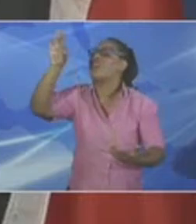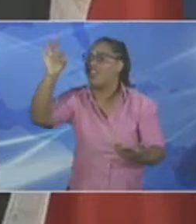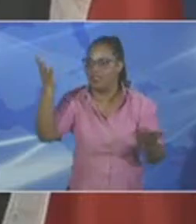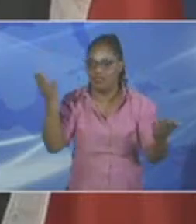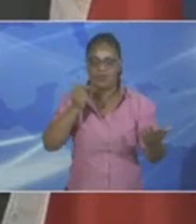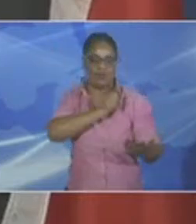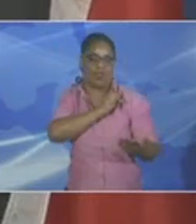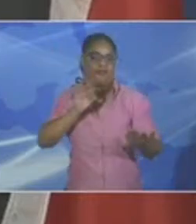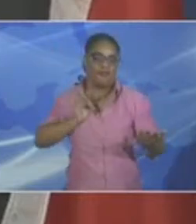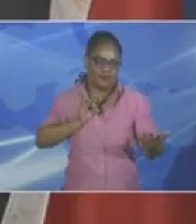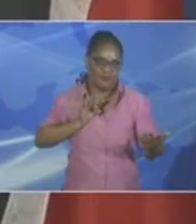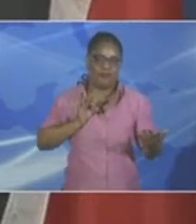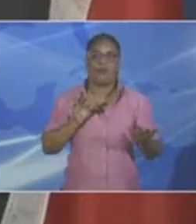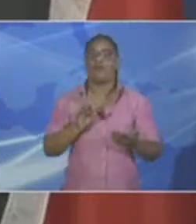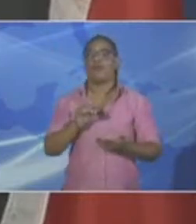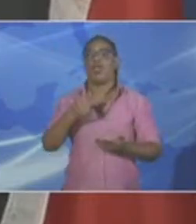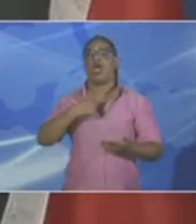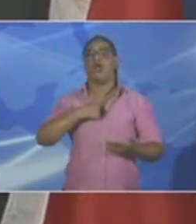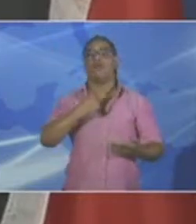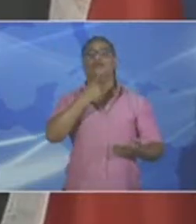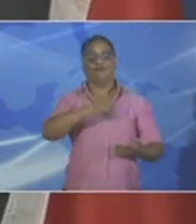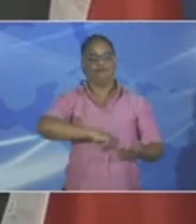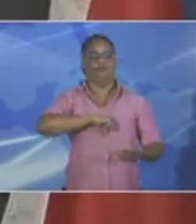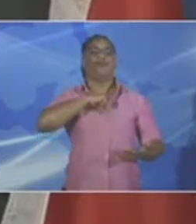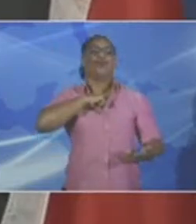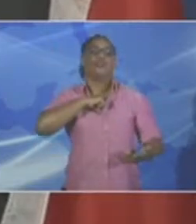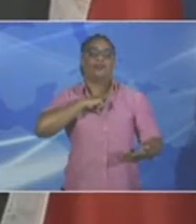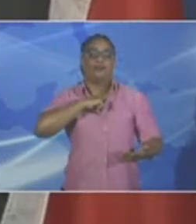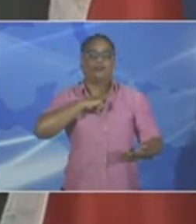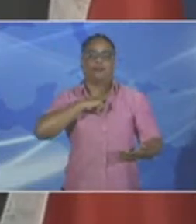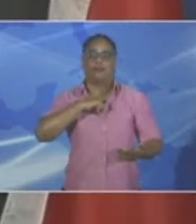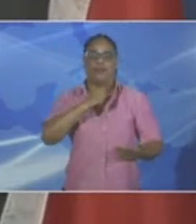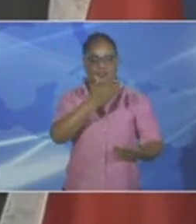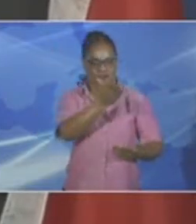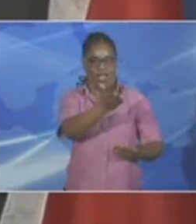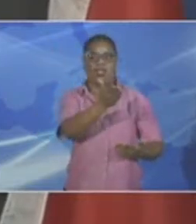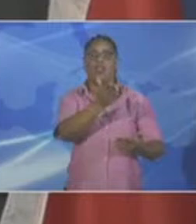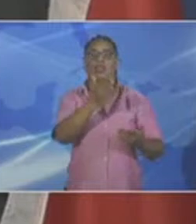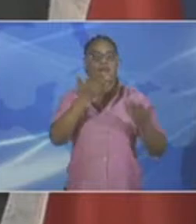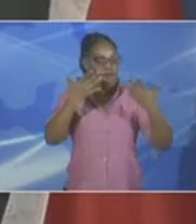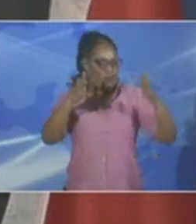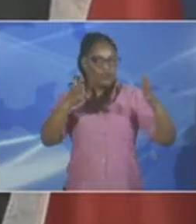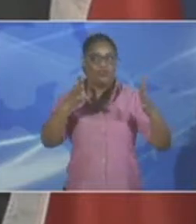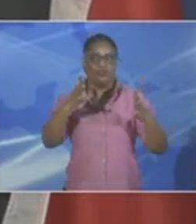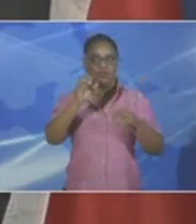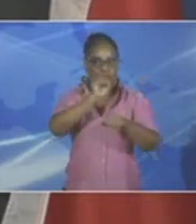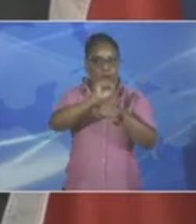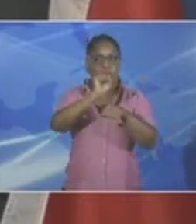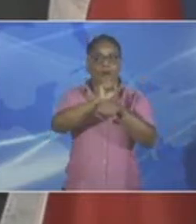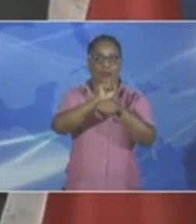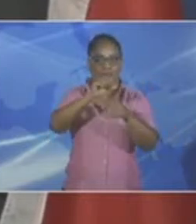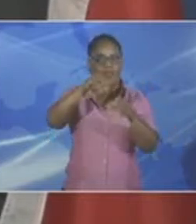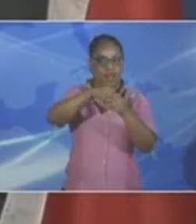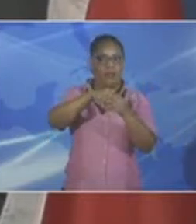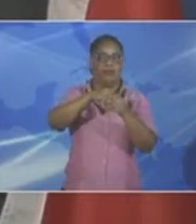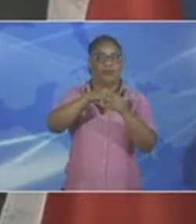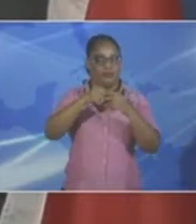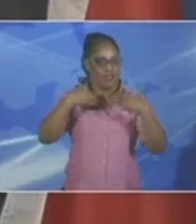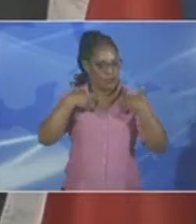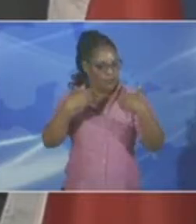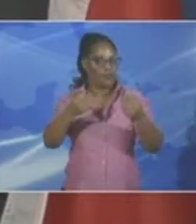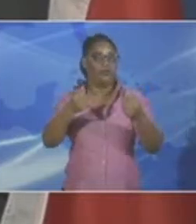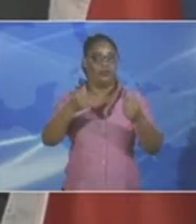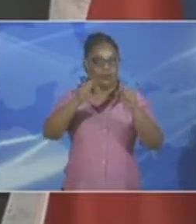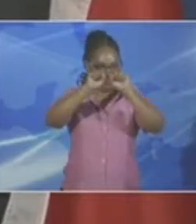I with pride told them they were already within the health system of Trinidad and Tobago. All the way up to gene sequencing